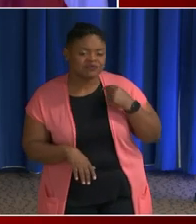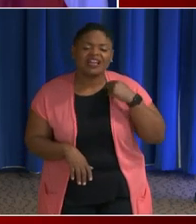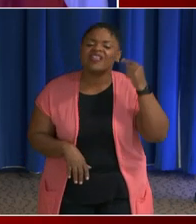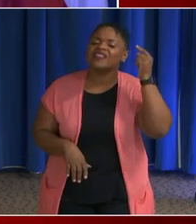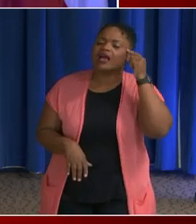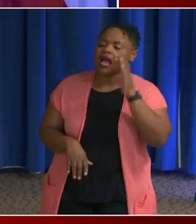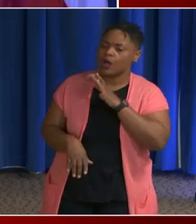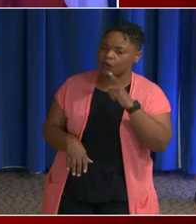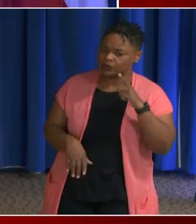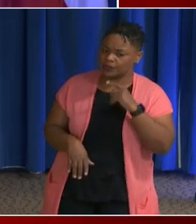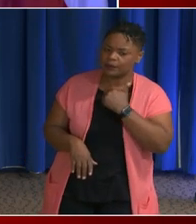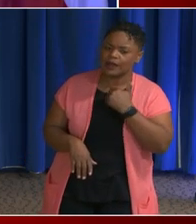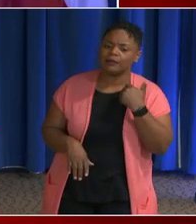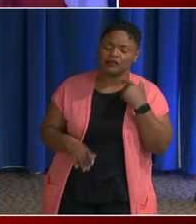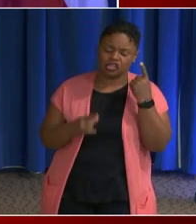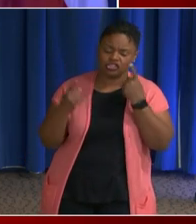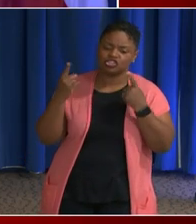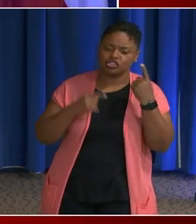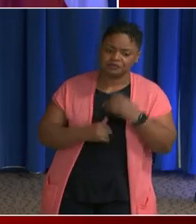possibility.